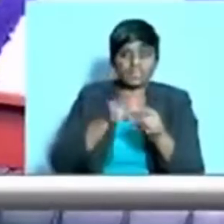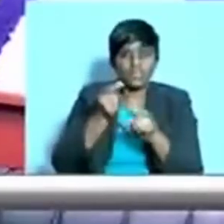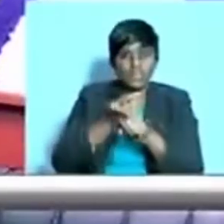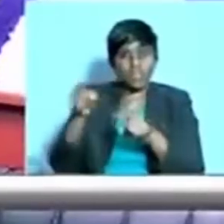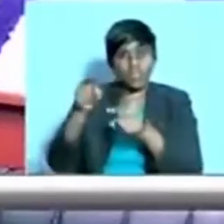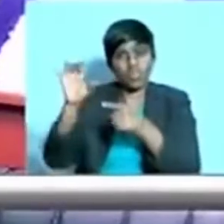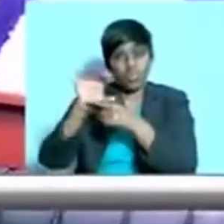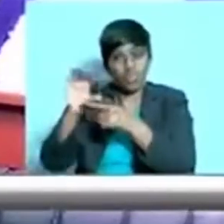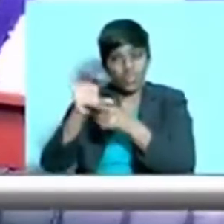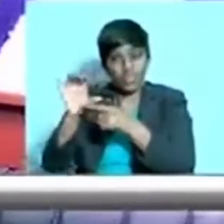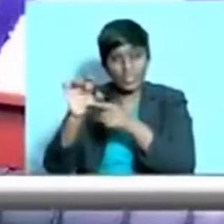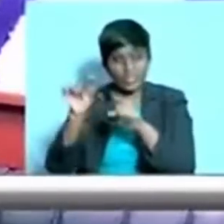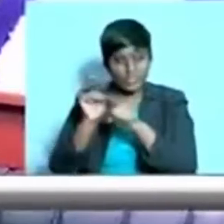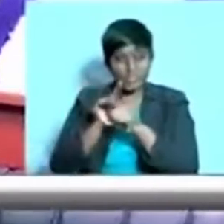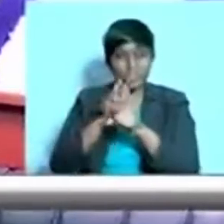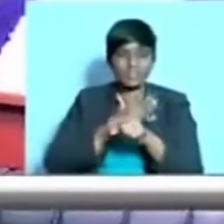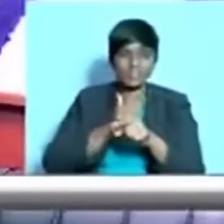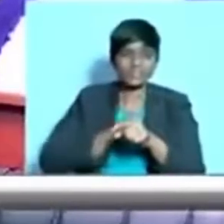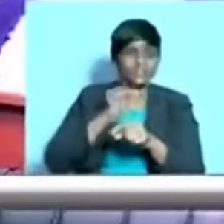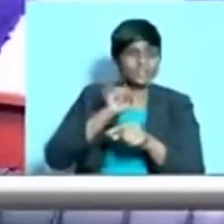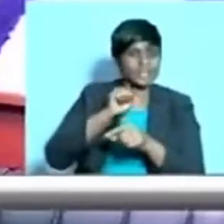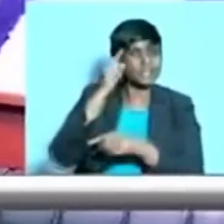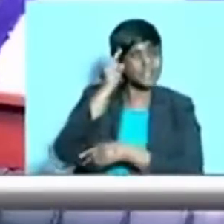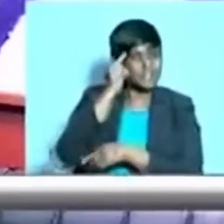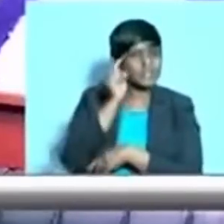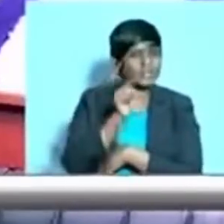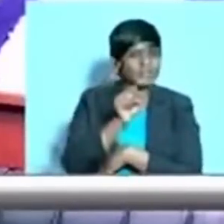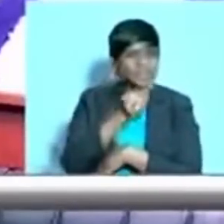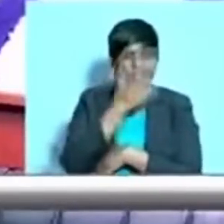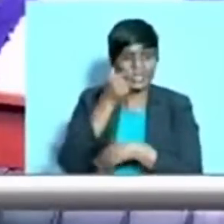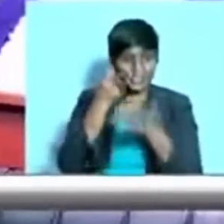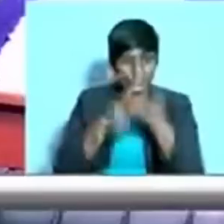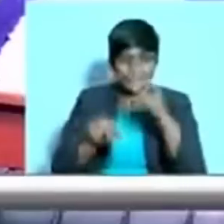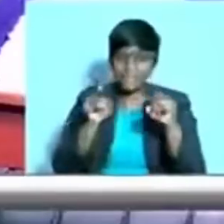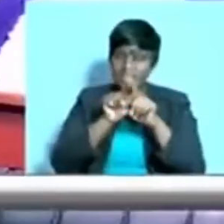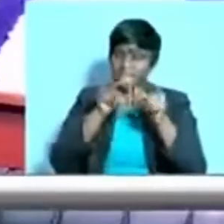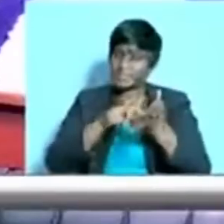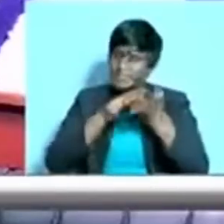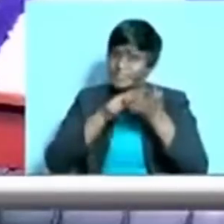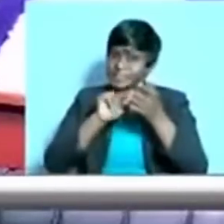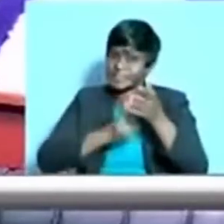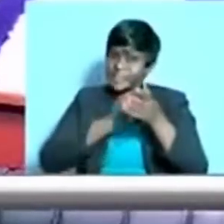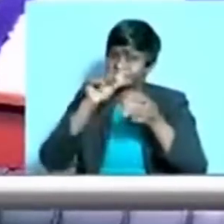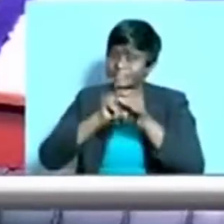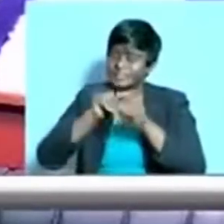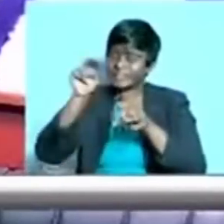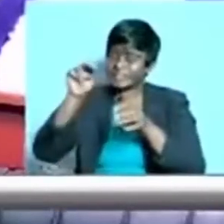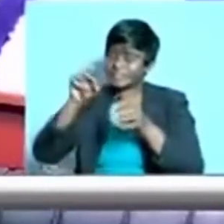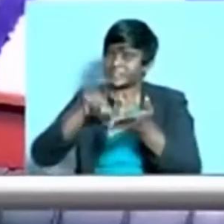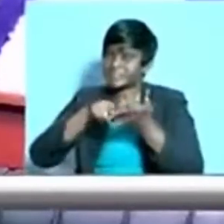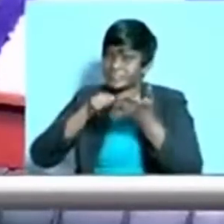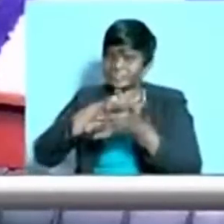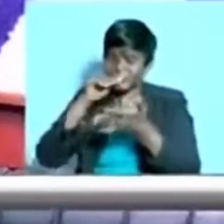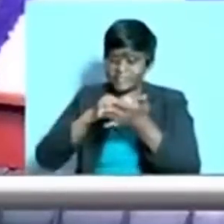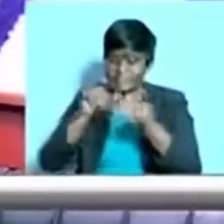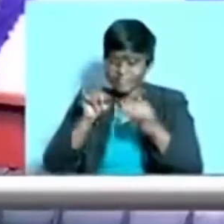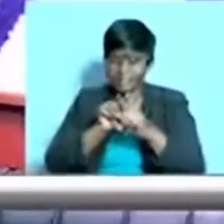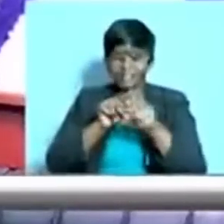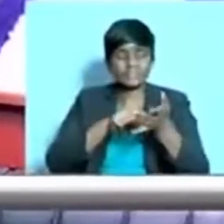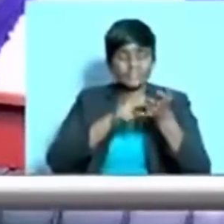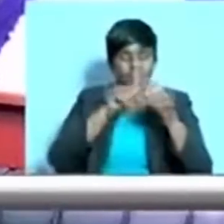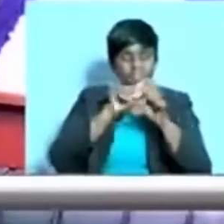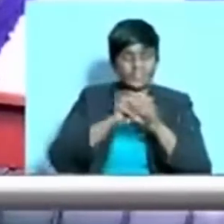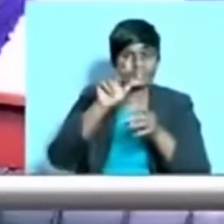Copper Belt, I would be thinking, the same representation in Ndola Central is the same in